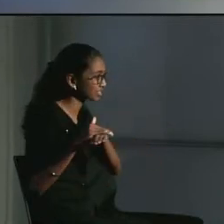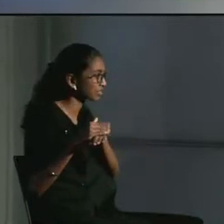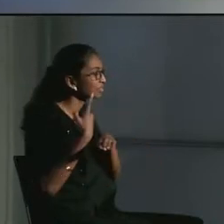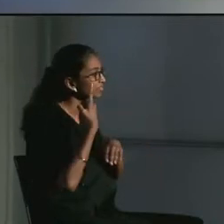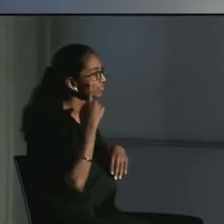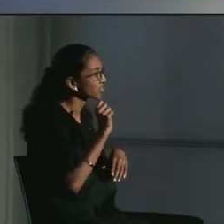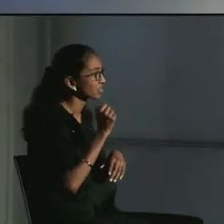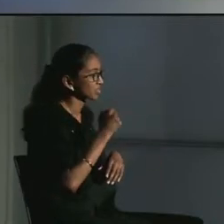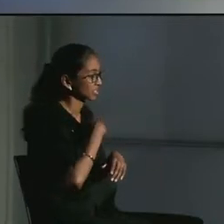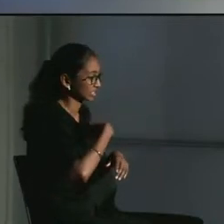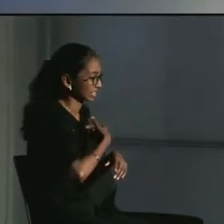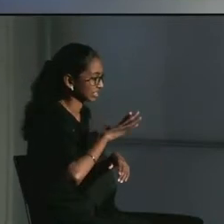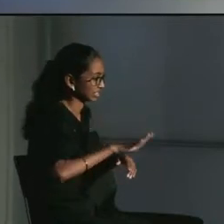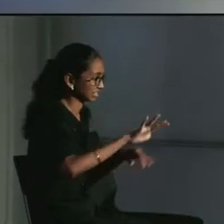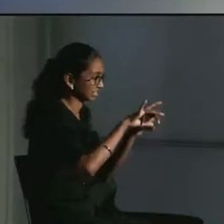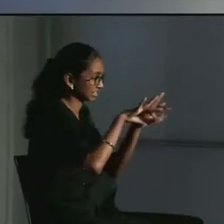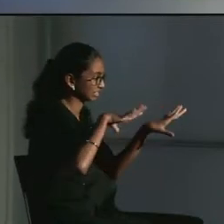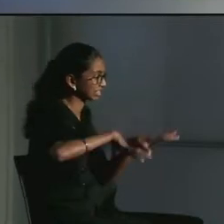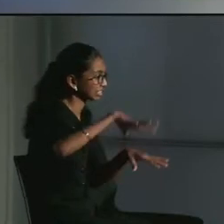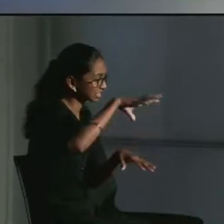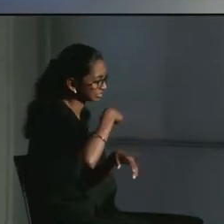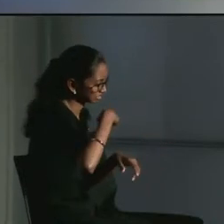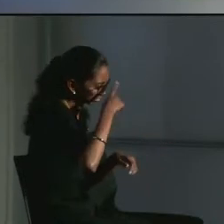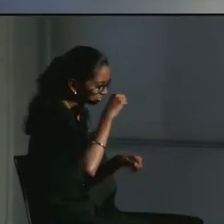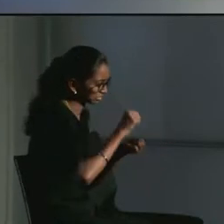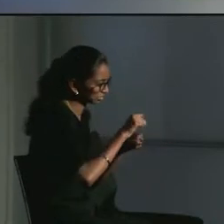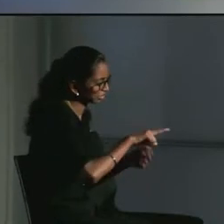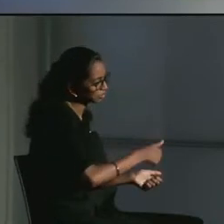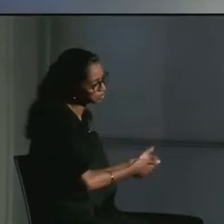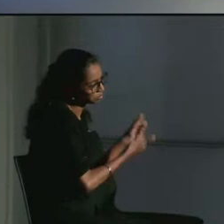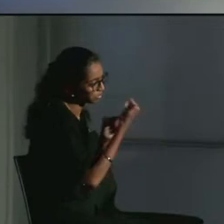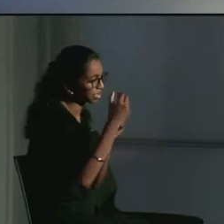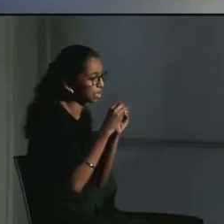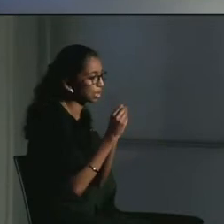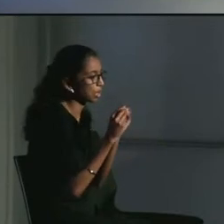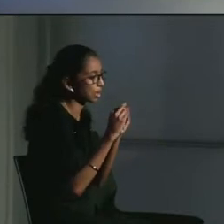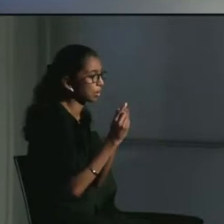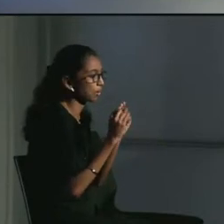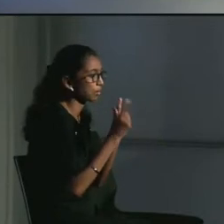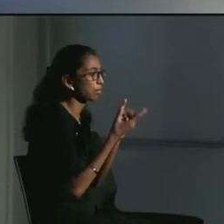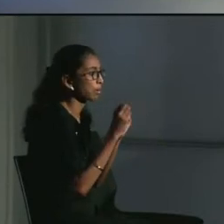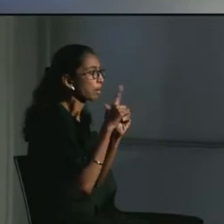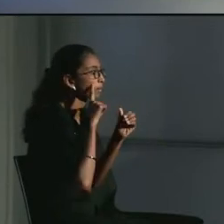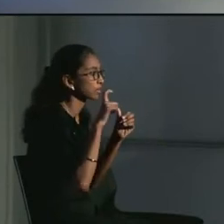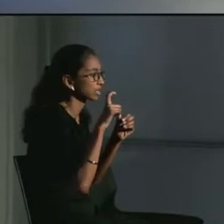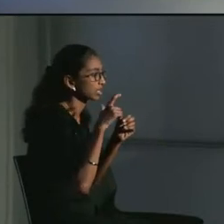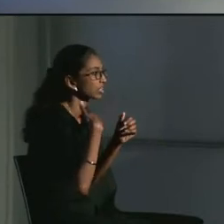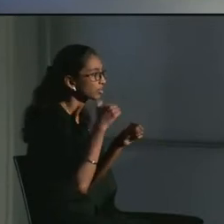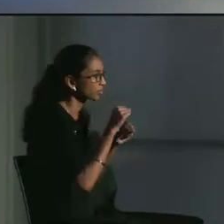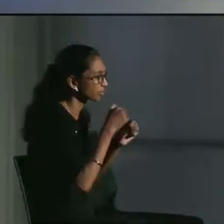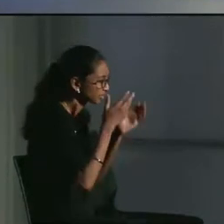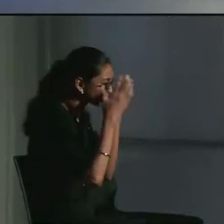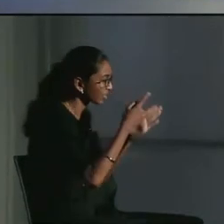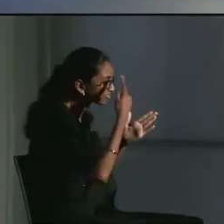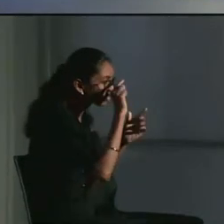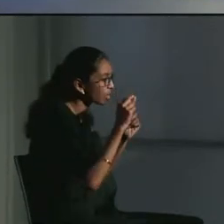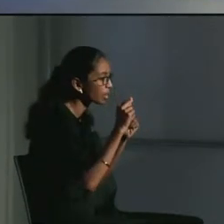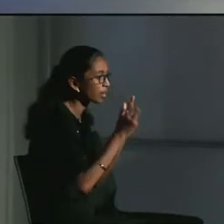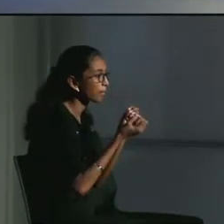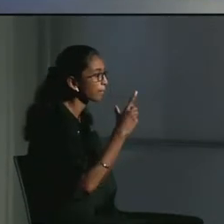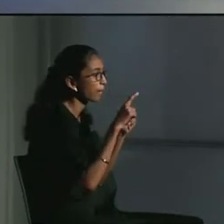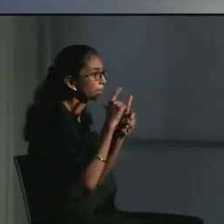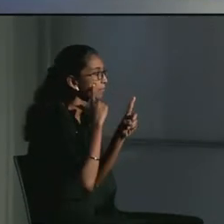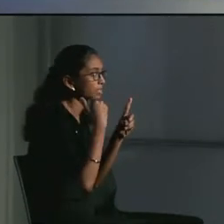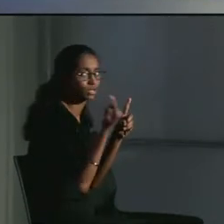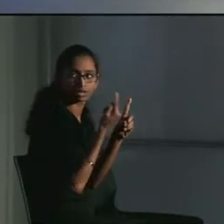several people in the city, our work moved away from the public space because our work is no longer about an abstract public and an